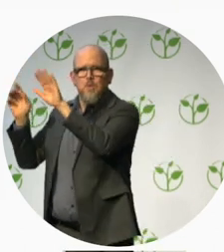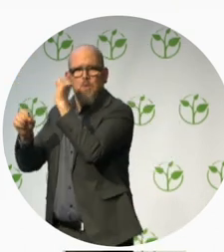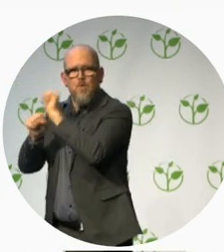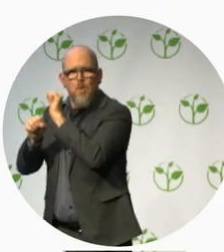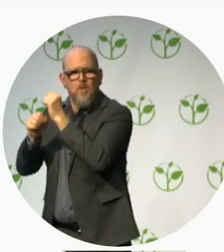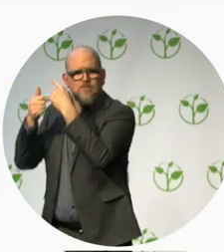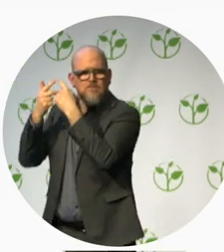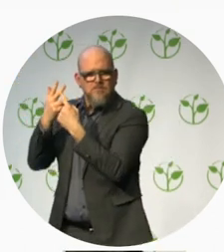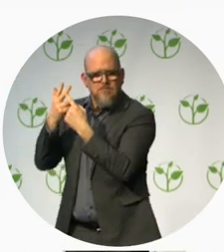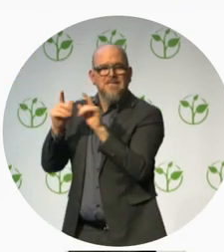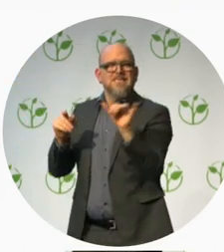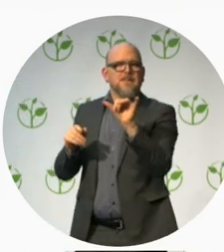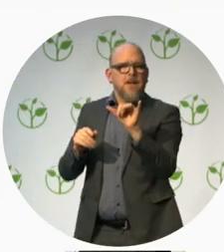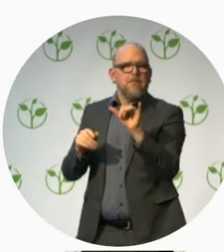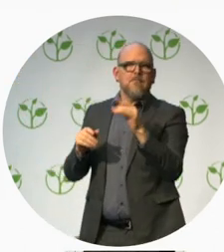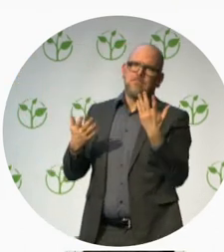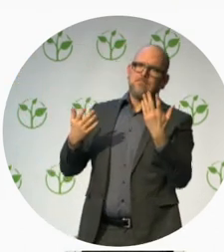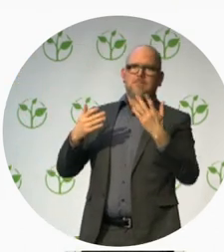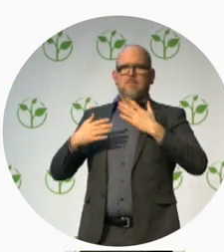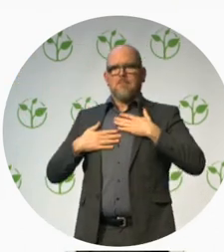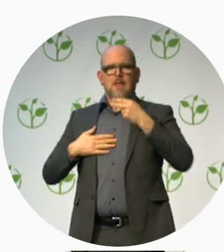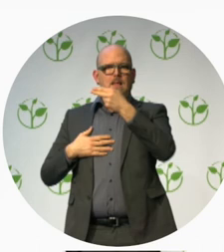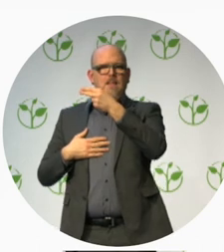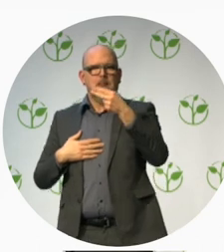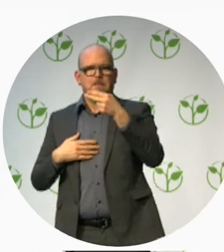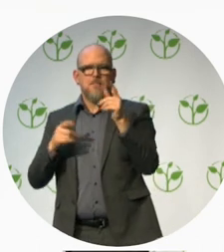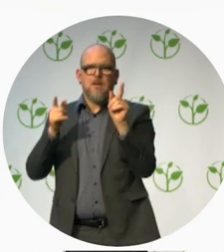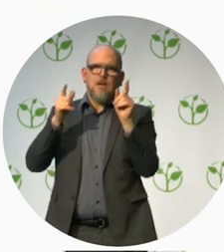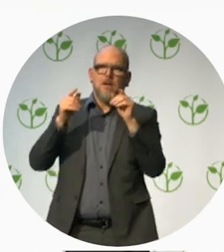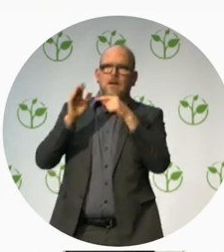voiceover explaining what the work is. After the